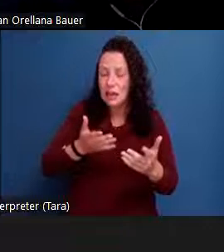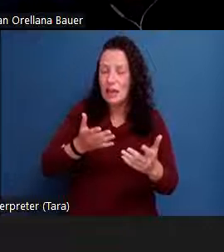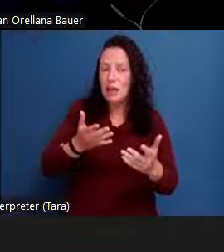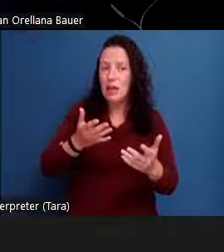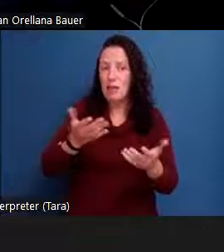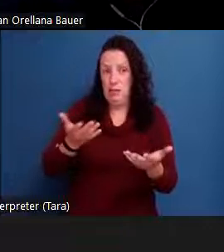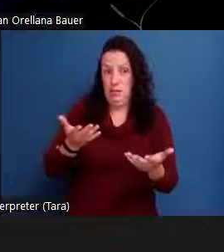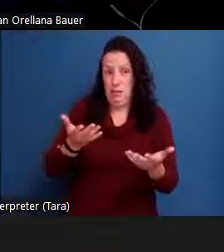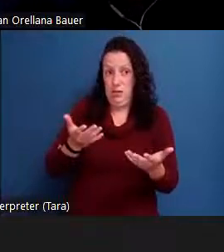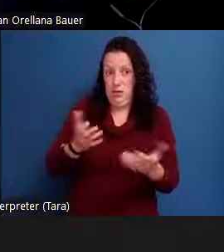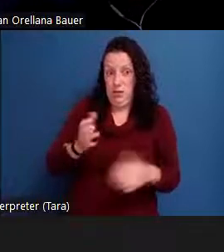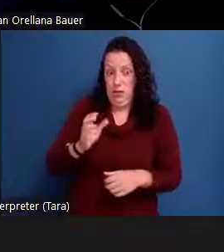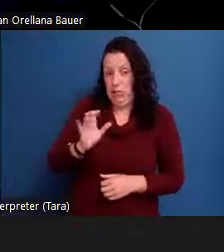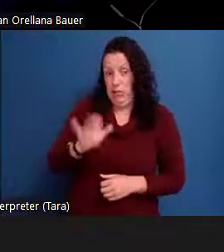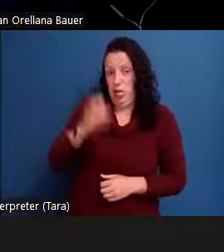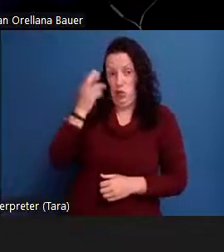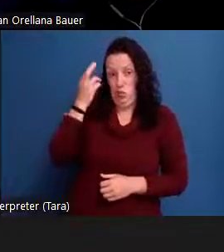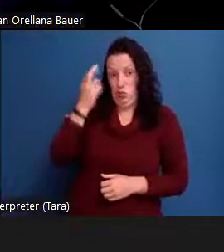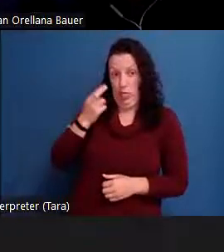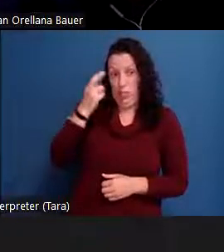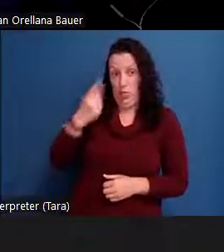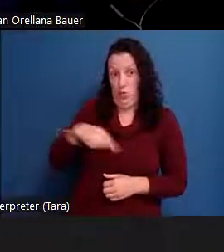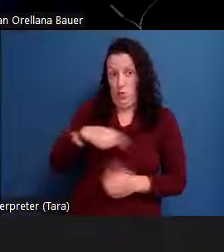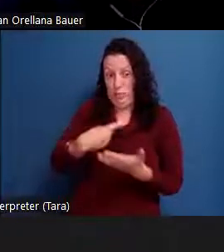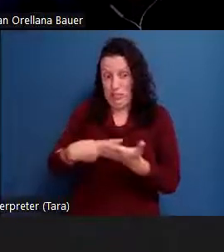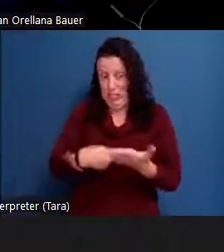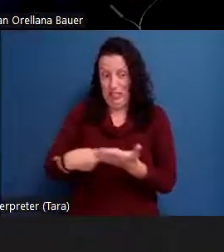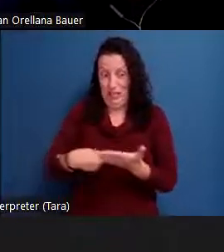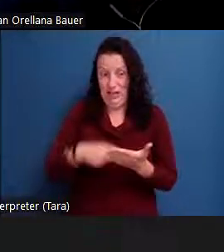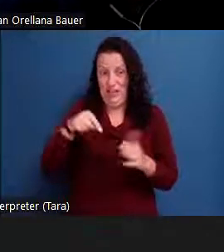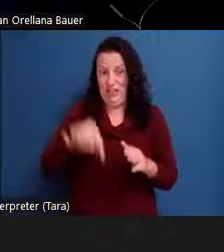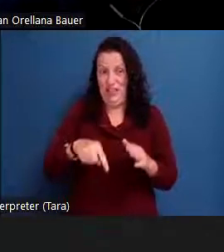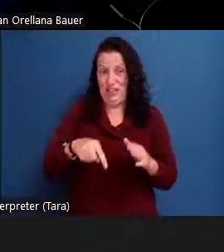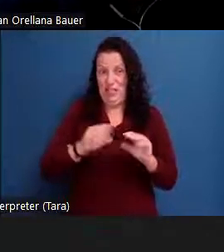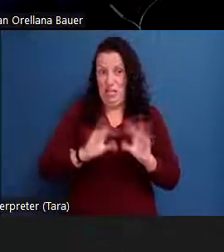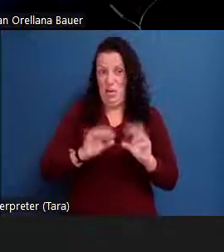And that is that one of the reasons why we'd be considering this?